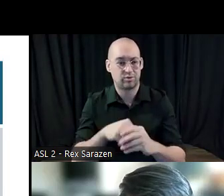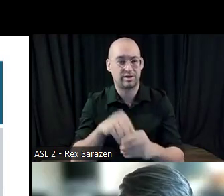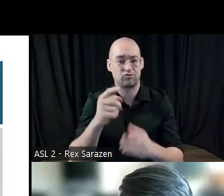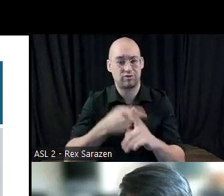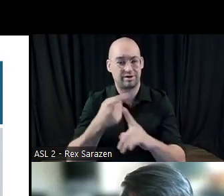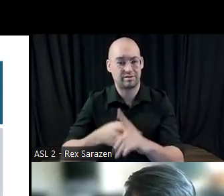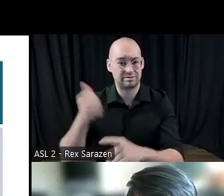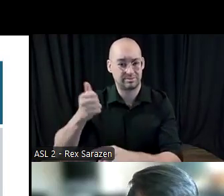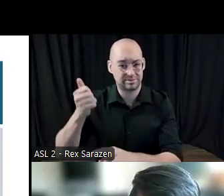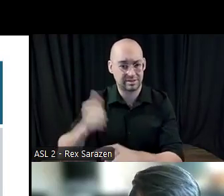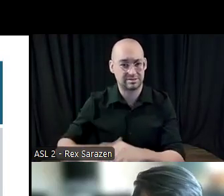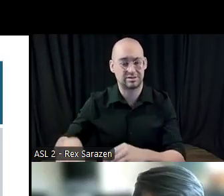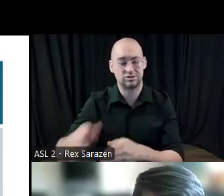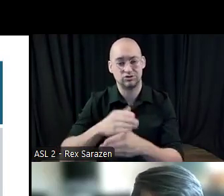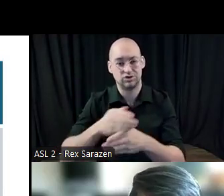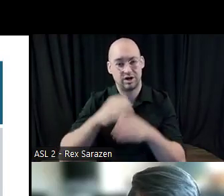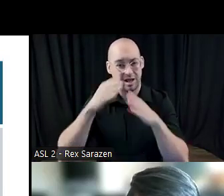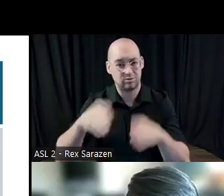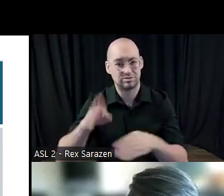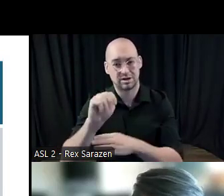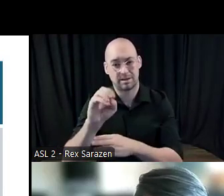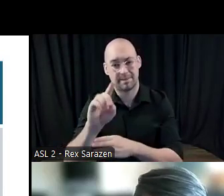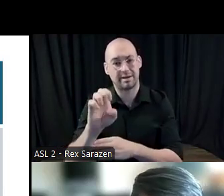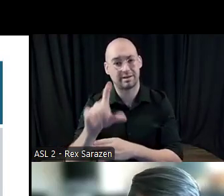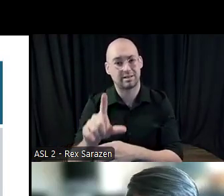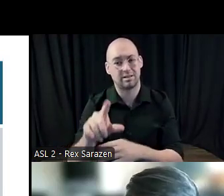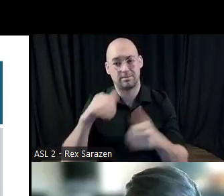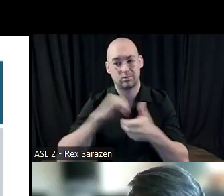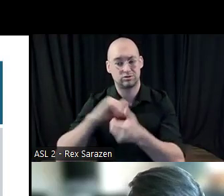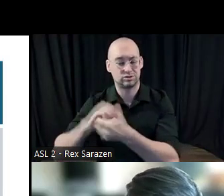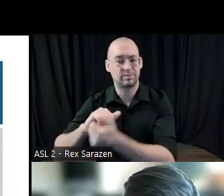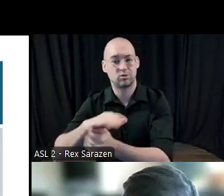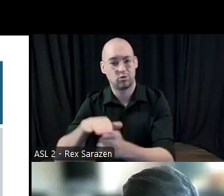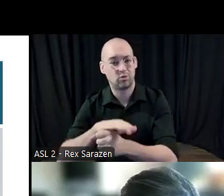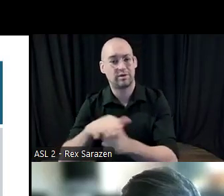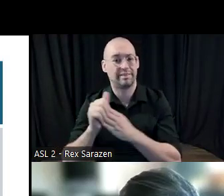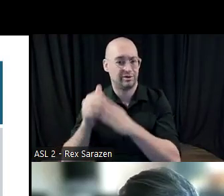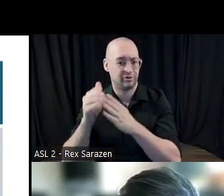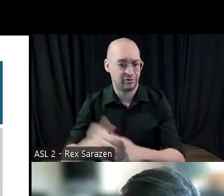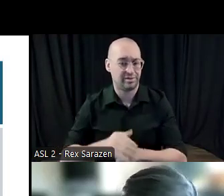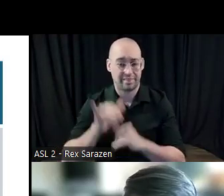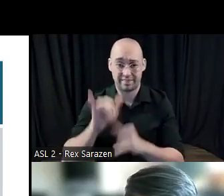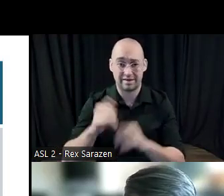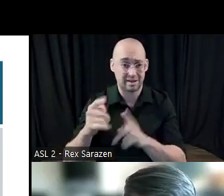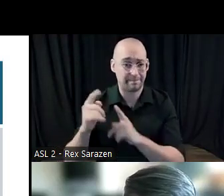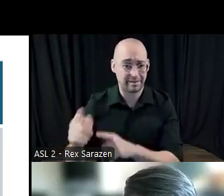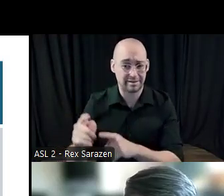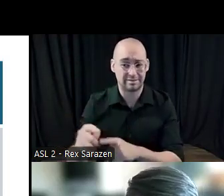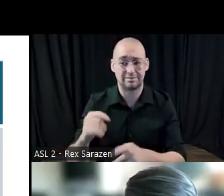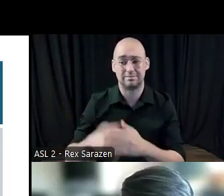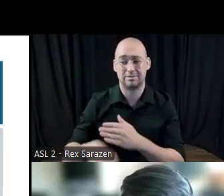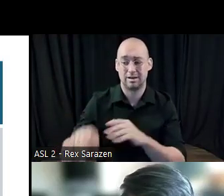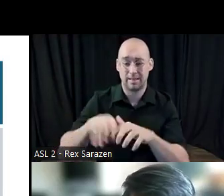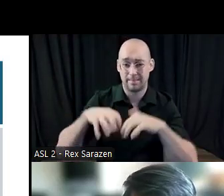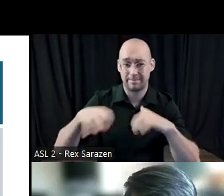housing models in partnership with local leaders. This is something that is happening, and some of the panelists will speak to that.